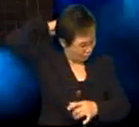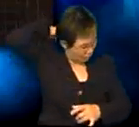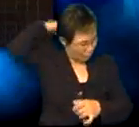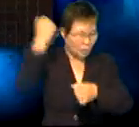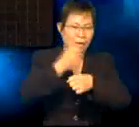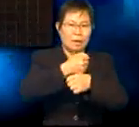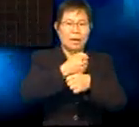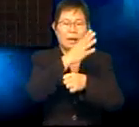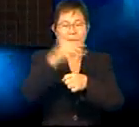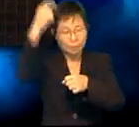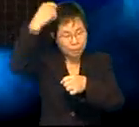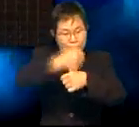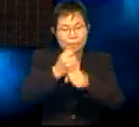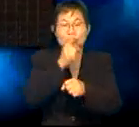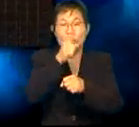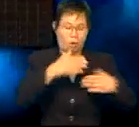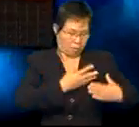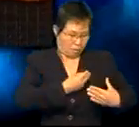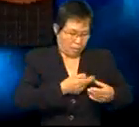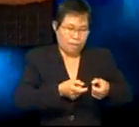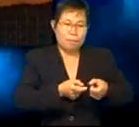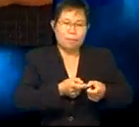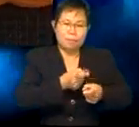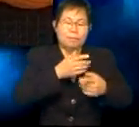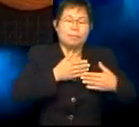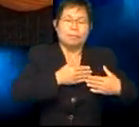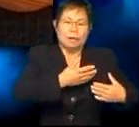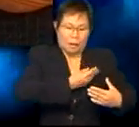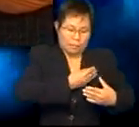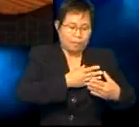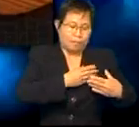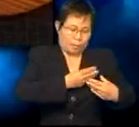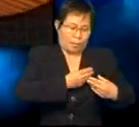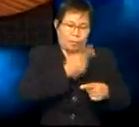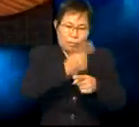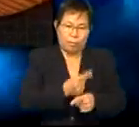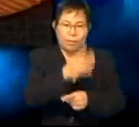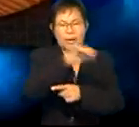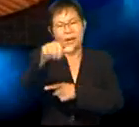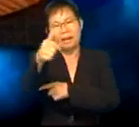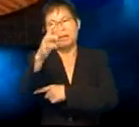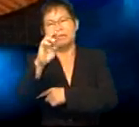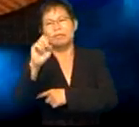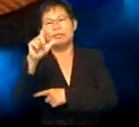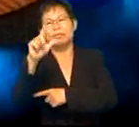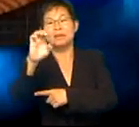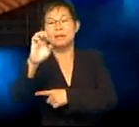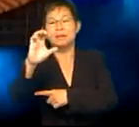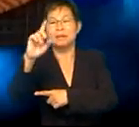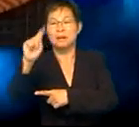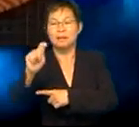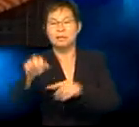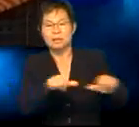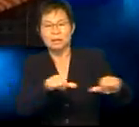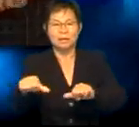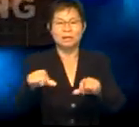your heart beats properly. It also controls your breathing and other reflex actions such as